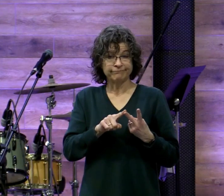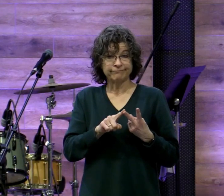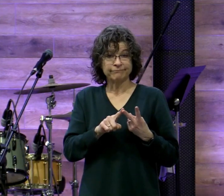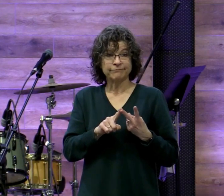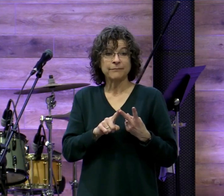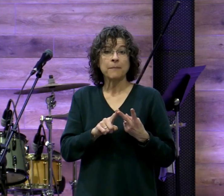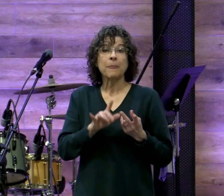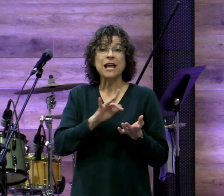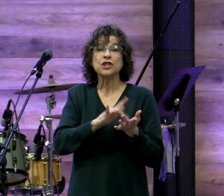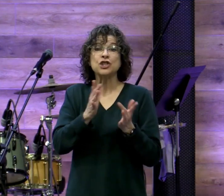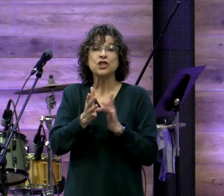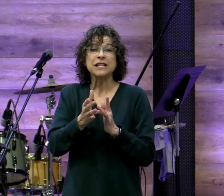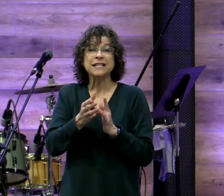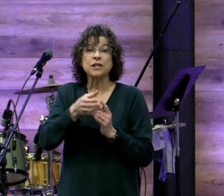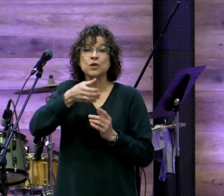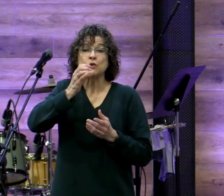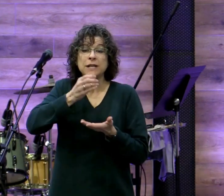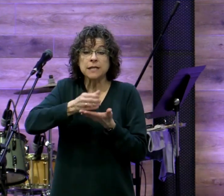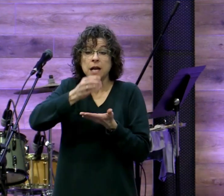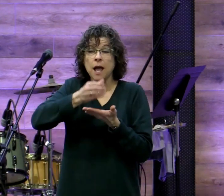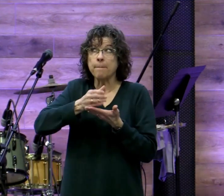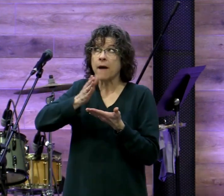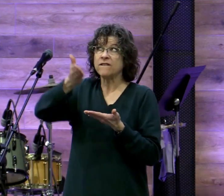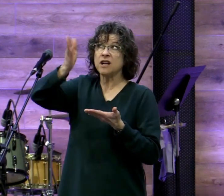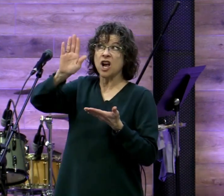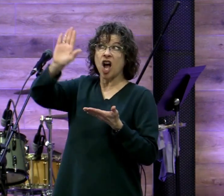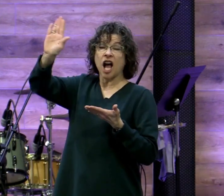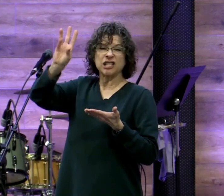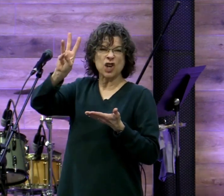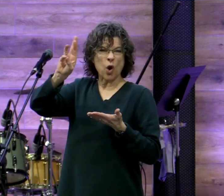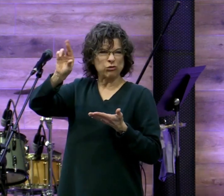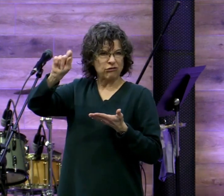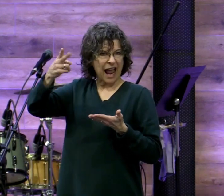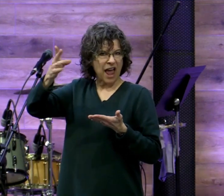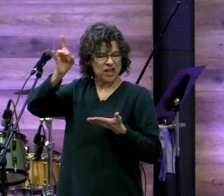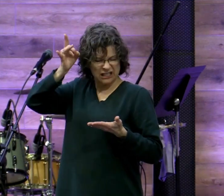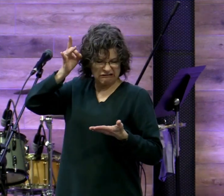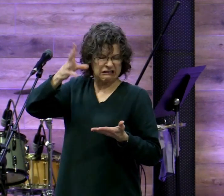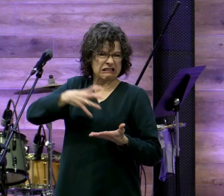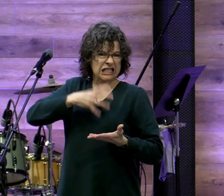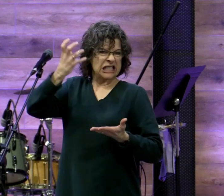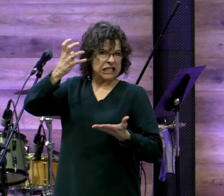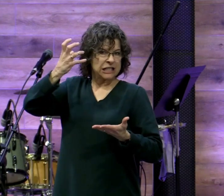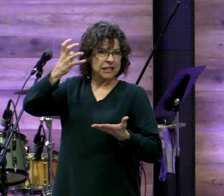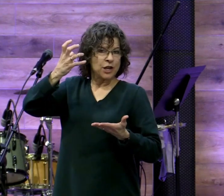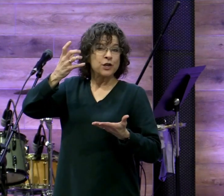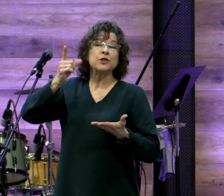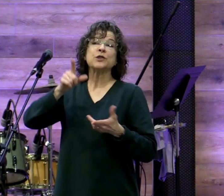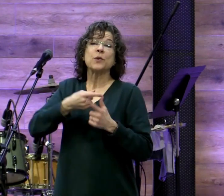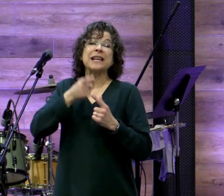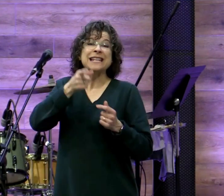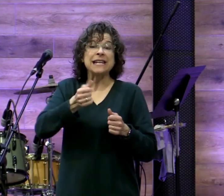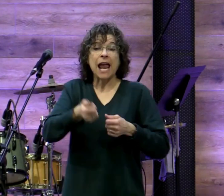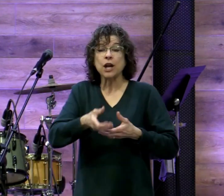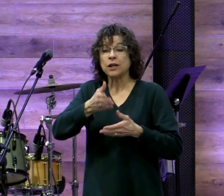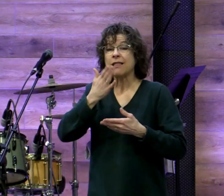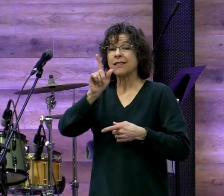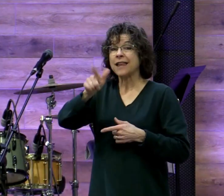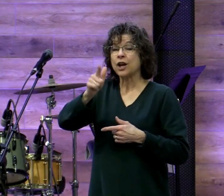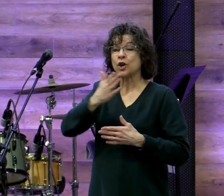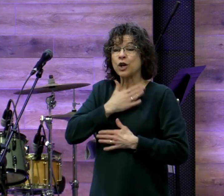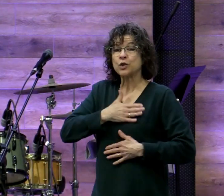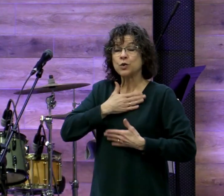wrath so that he can provide the cup of joy and feasting to all who come to him. Now, that's going to take a little bit of explanation. Bear with